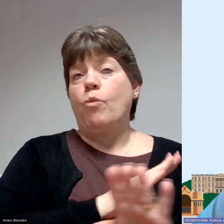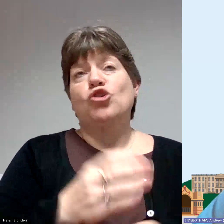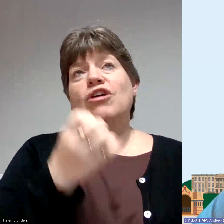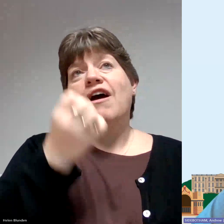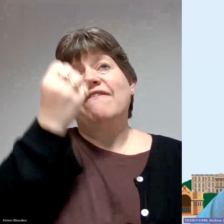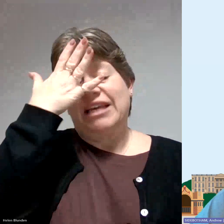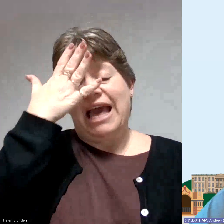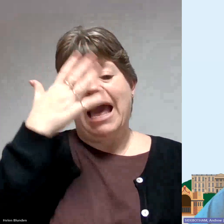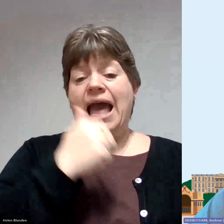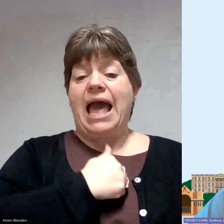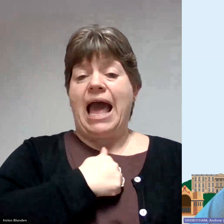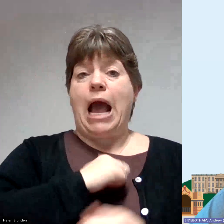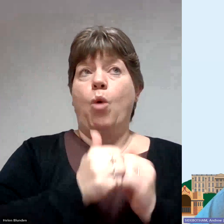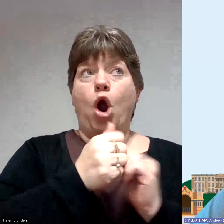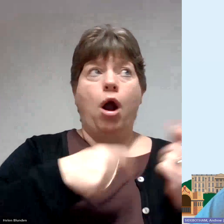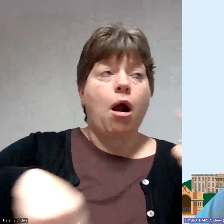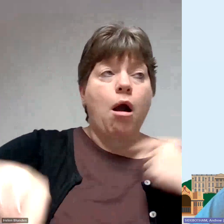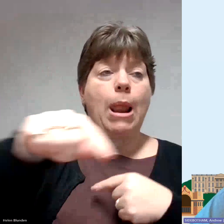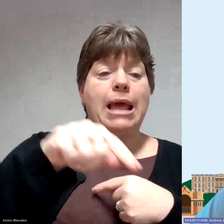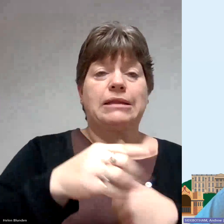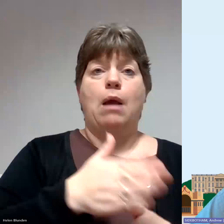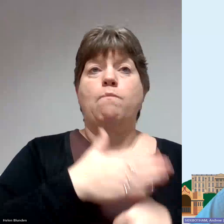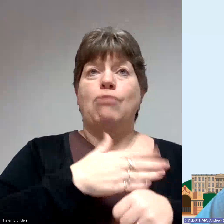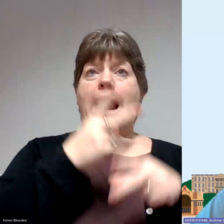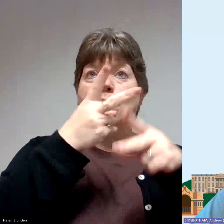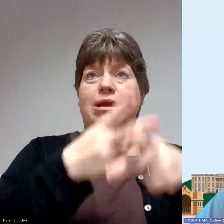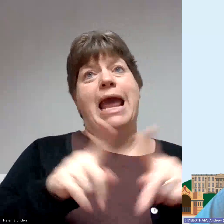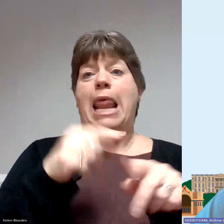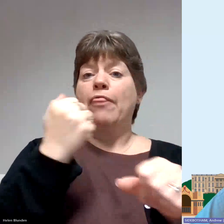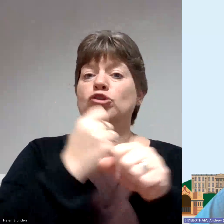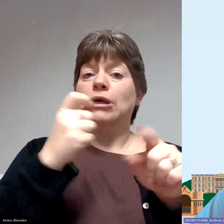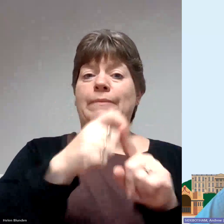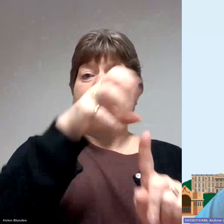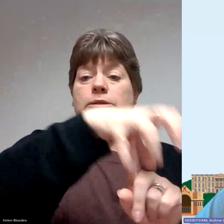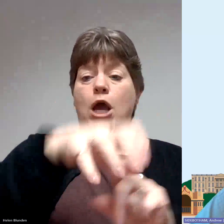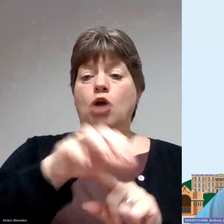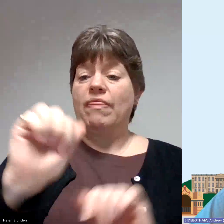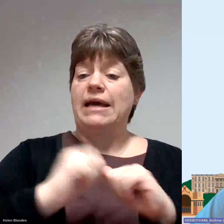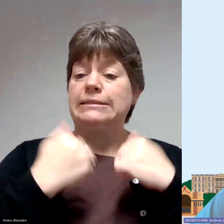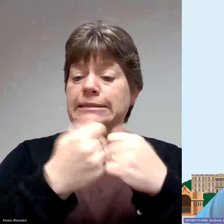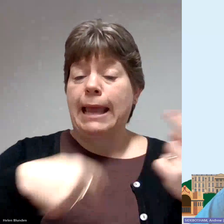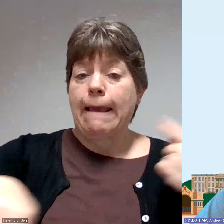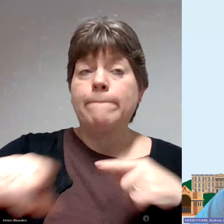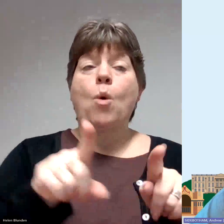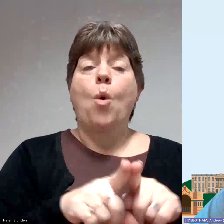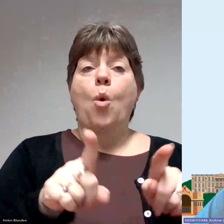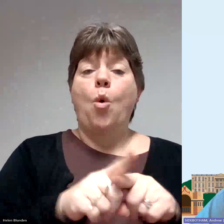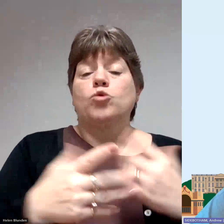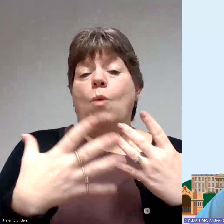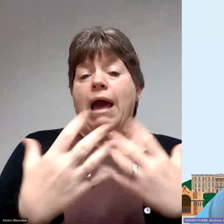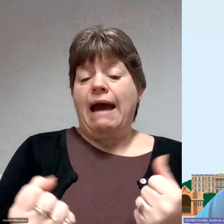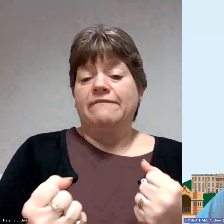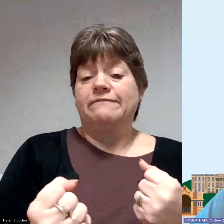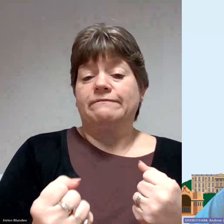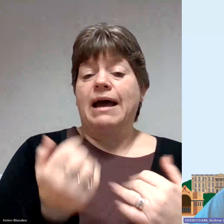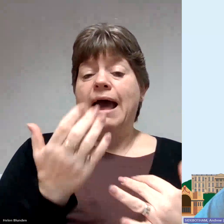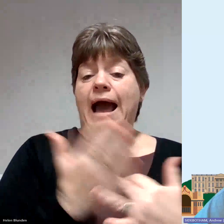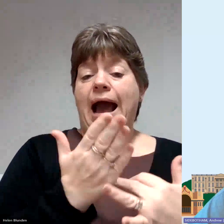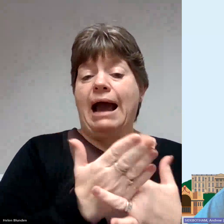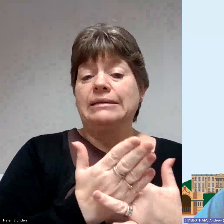that our colleagues in primary care, our GP surgeries and their teams also have access